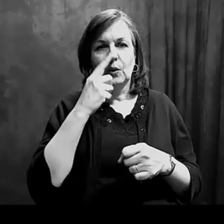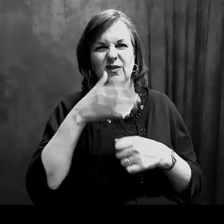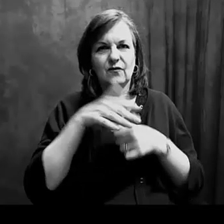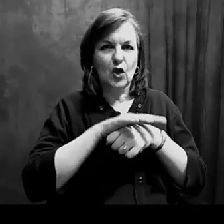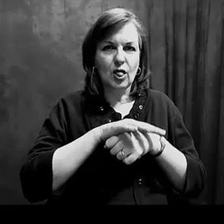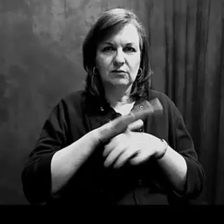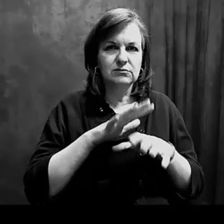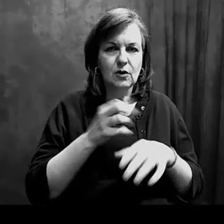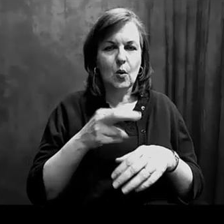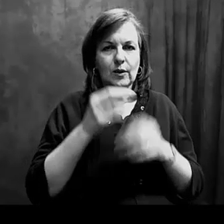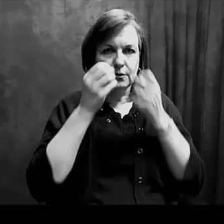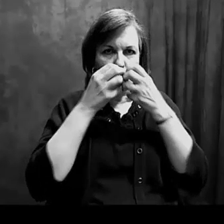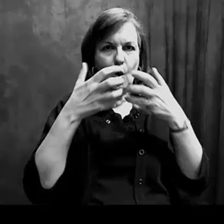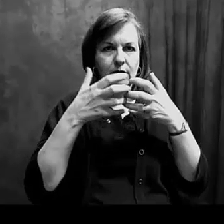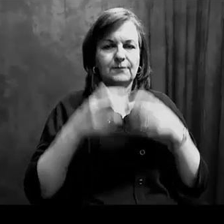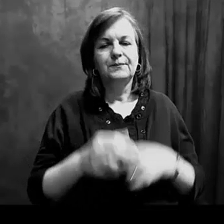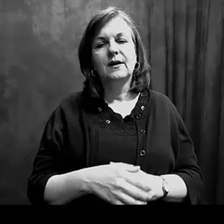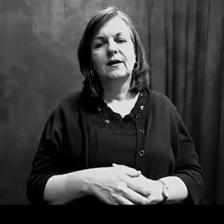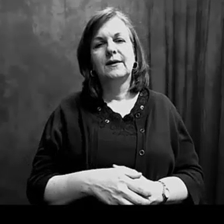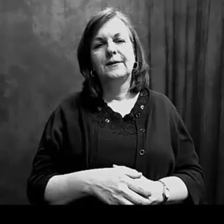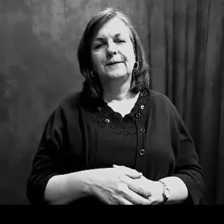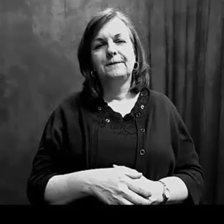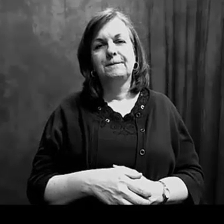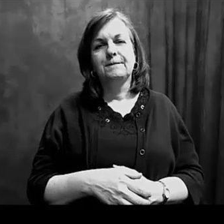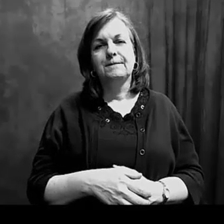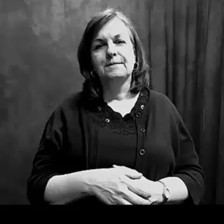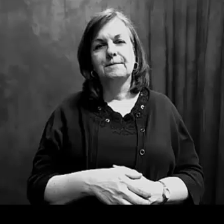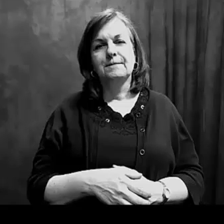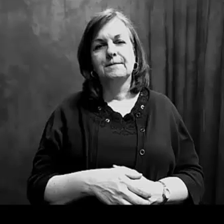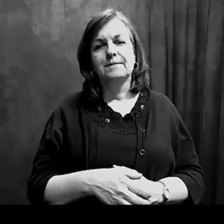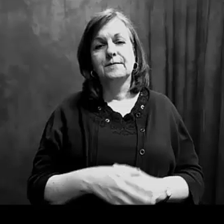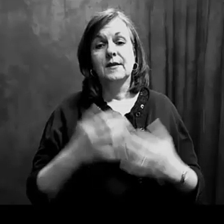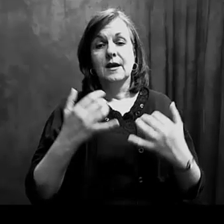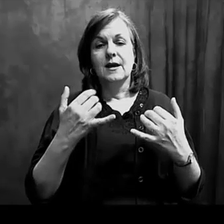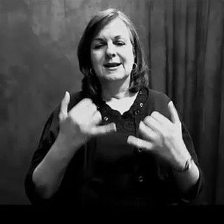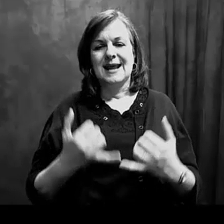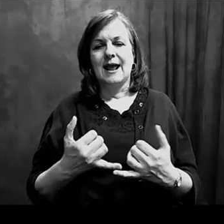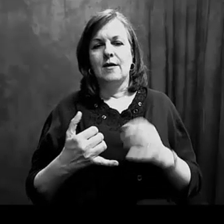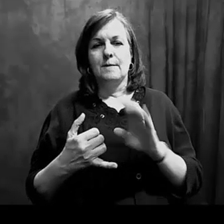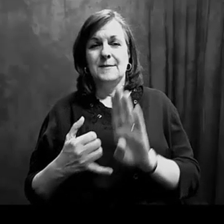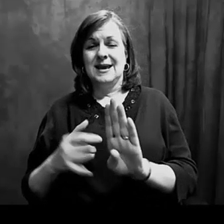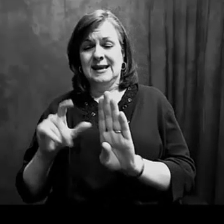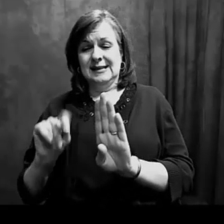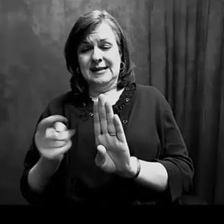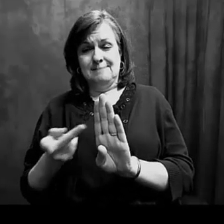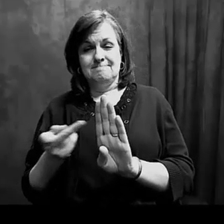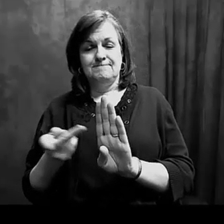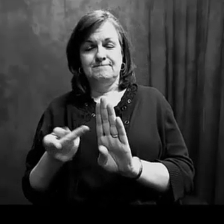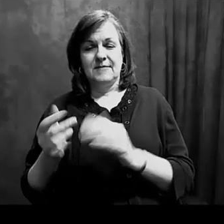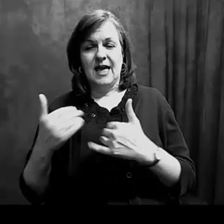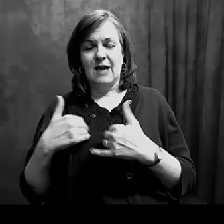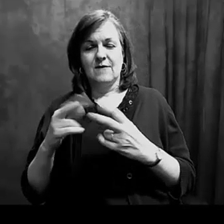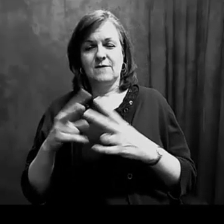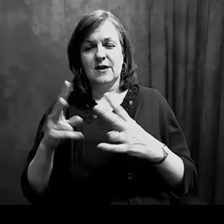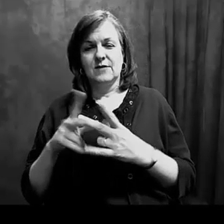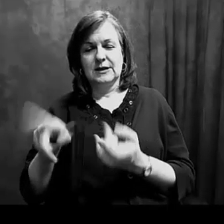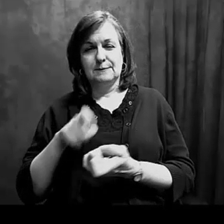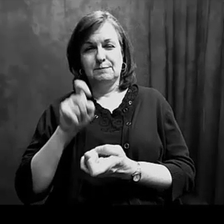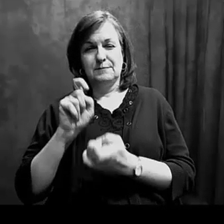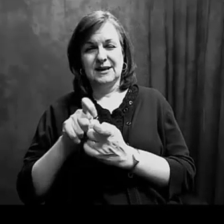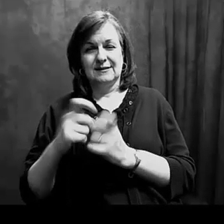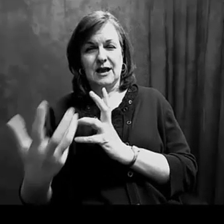you stuffy or swollen. What we are looking for now is a very